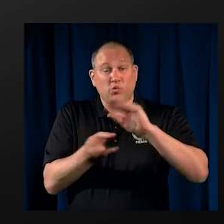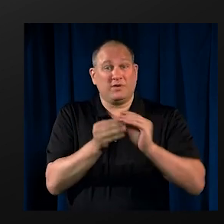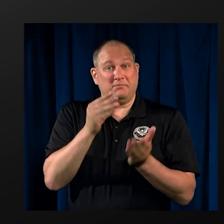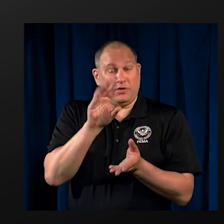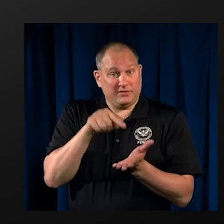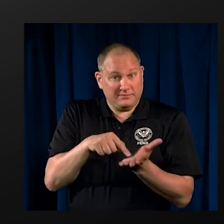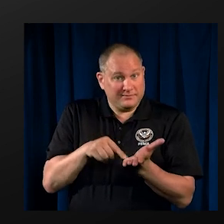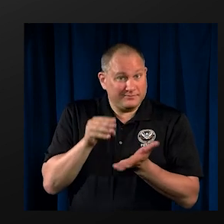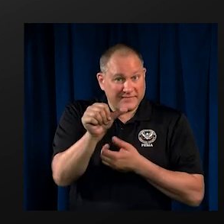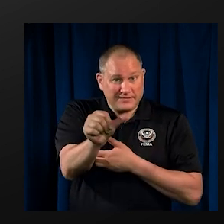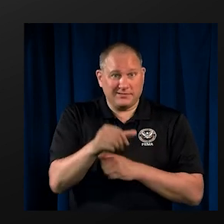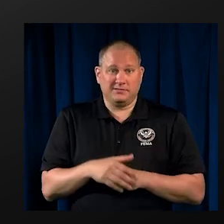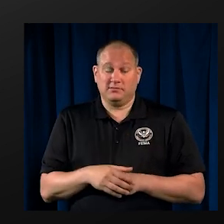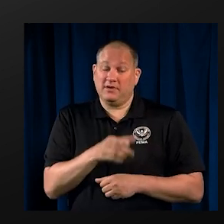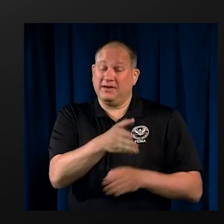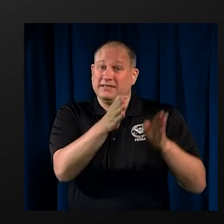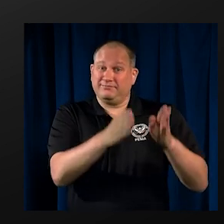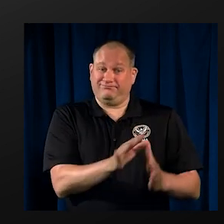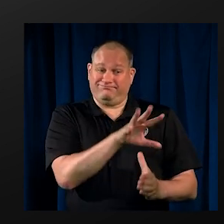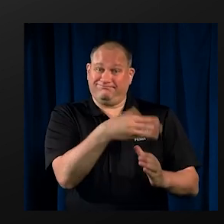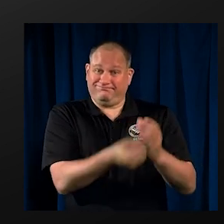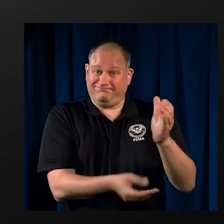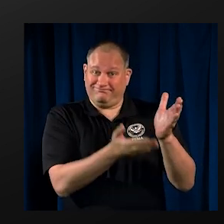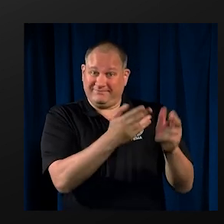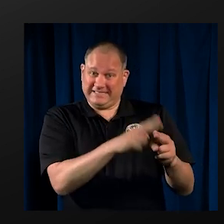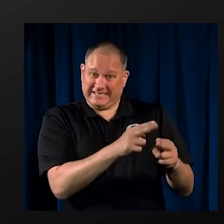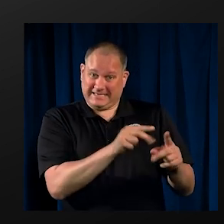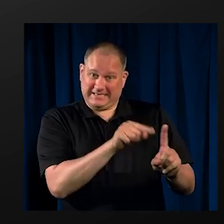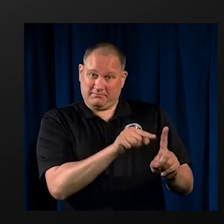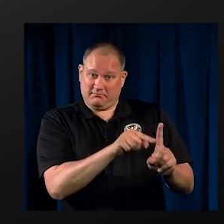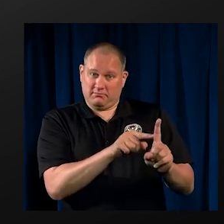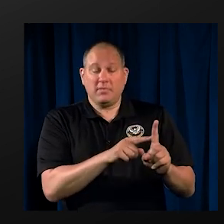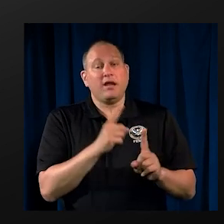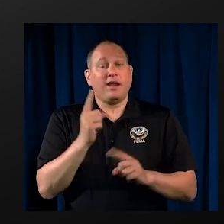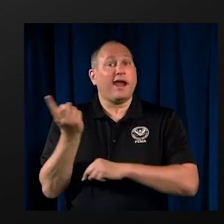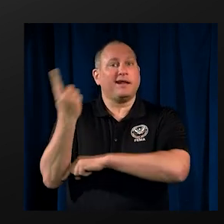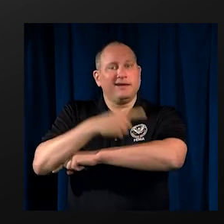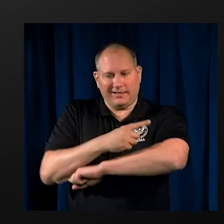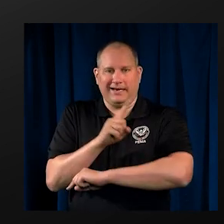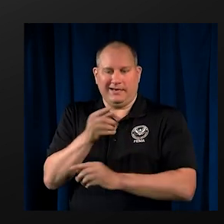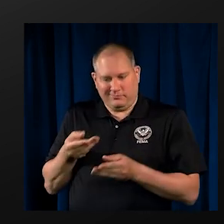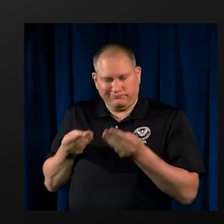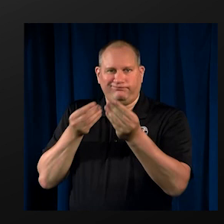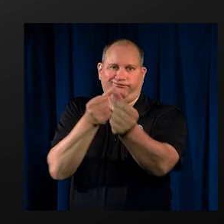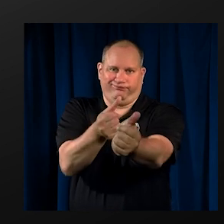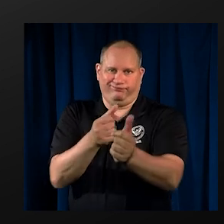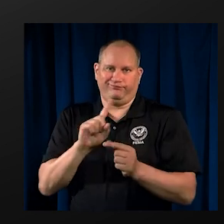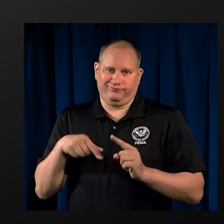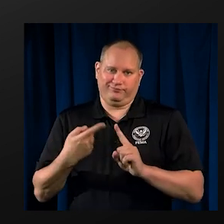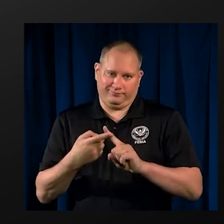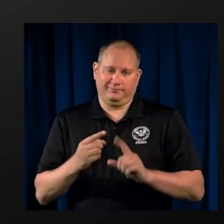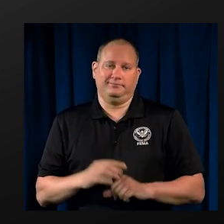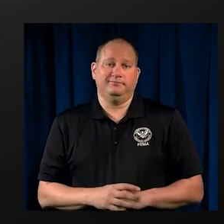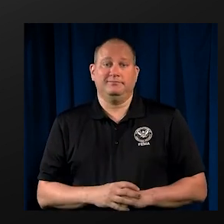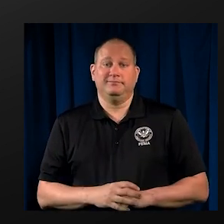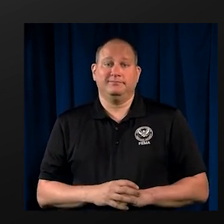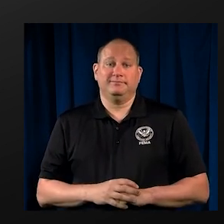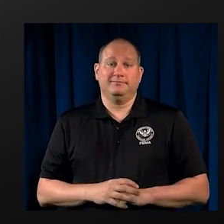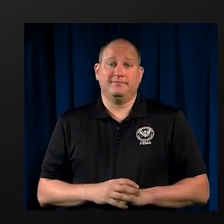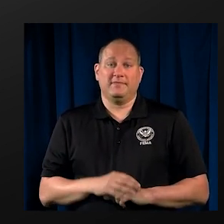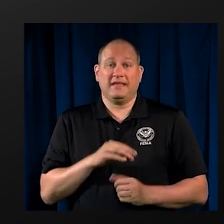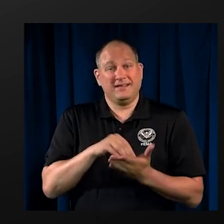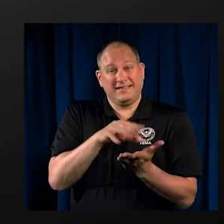the total amount of the expenses, the deceased individual's name, and the date the funeral expenses were incurred.